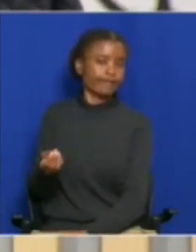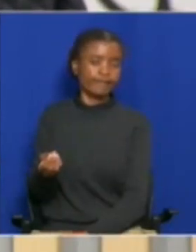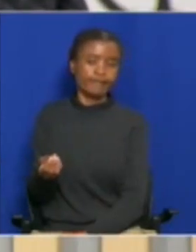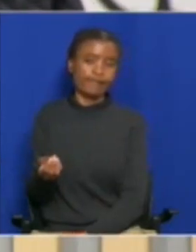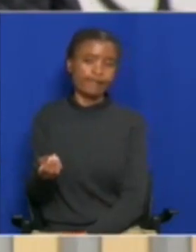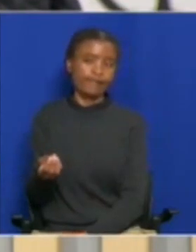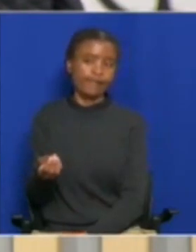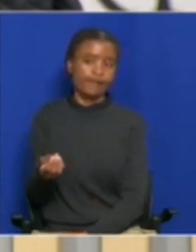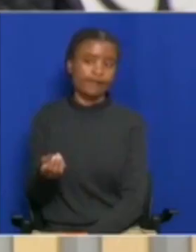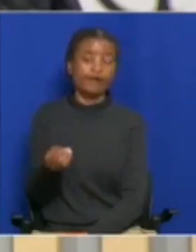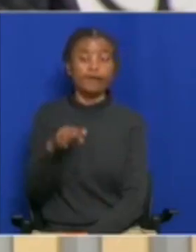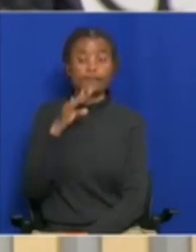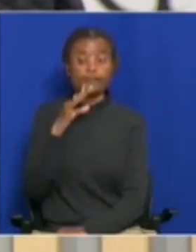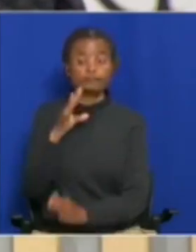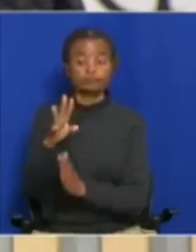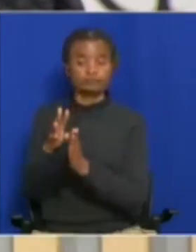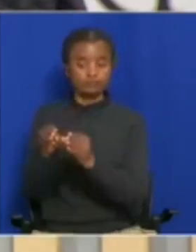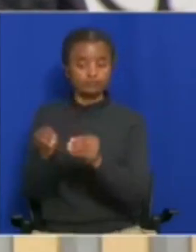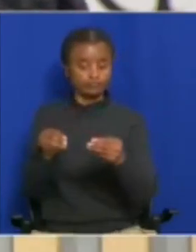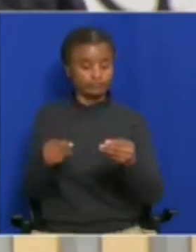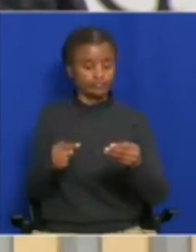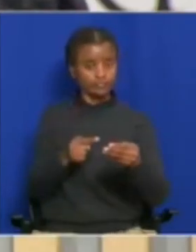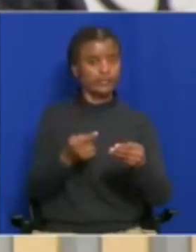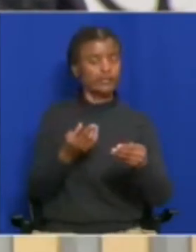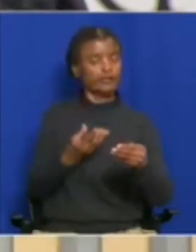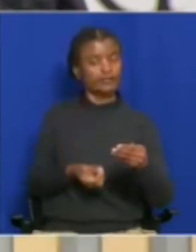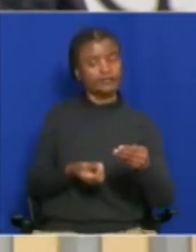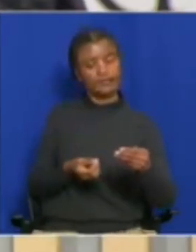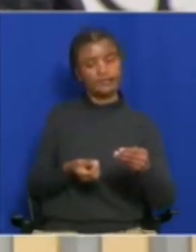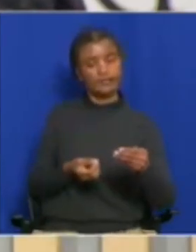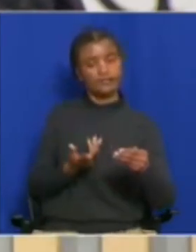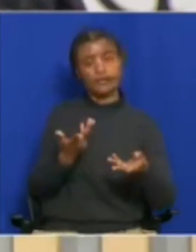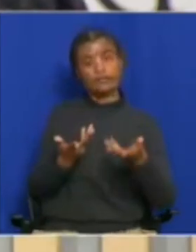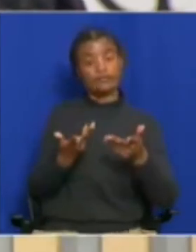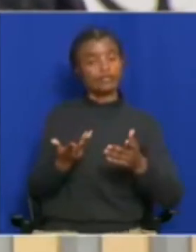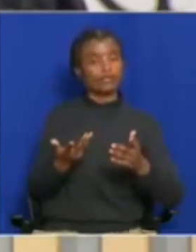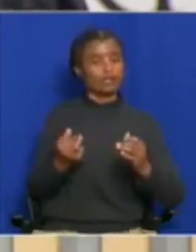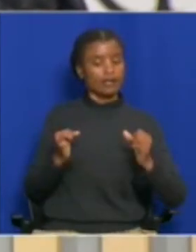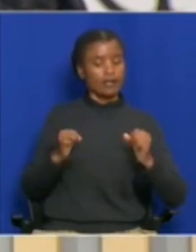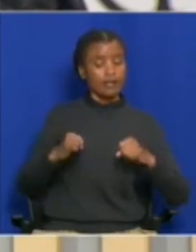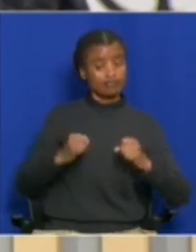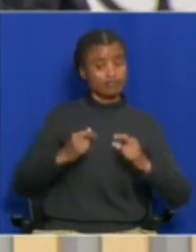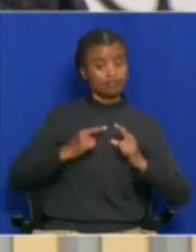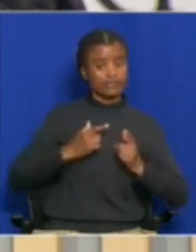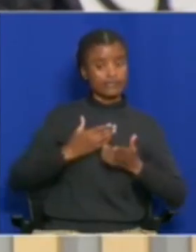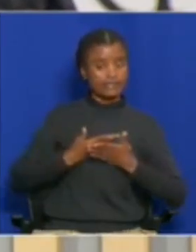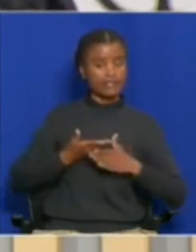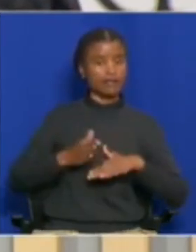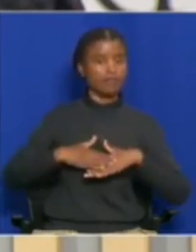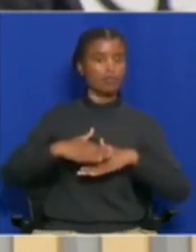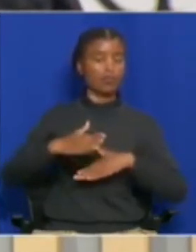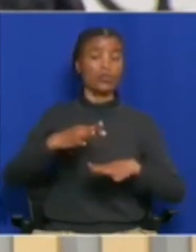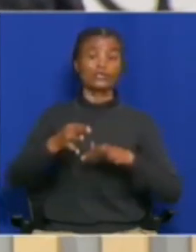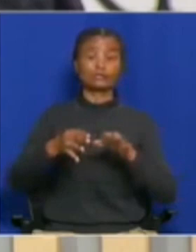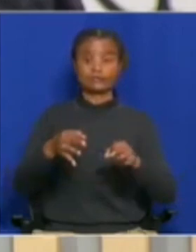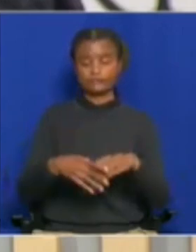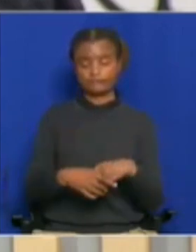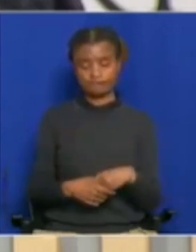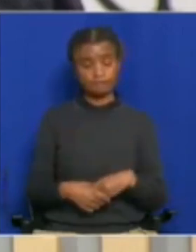point. If you would allow me to just take it just a moment further. Yes. Mr. Adams is a member